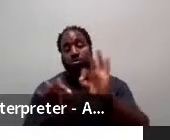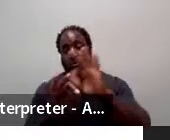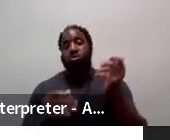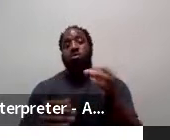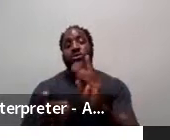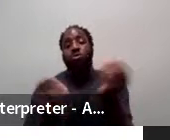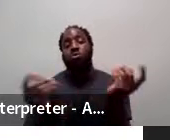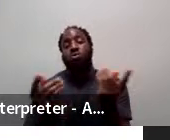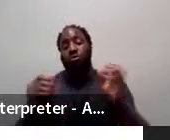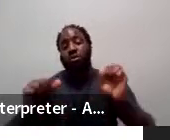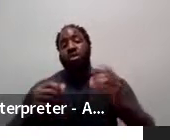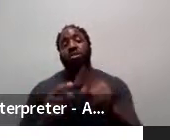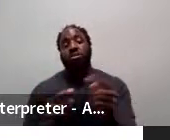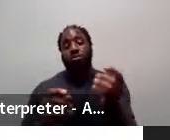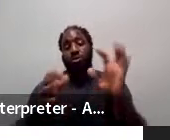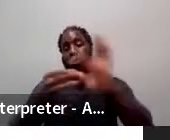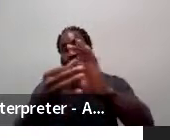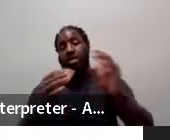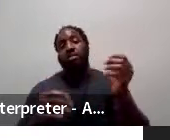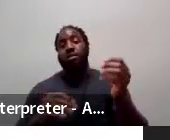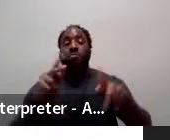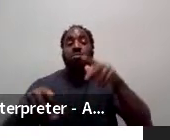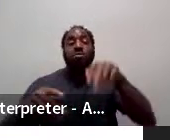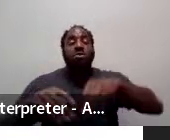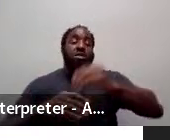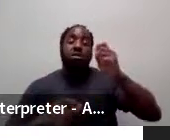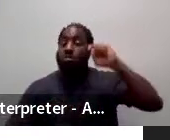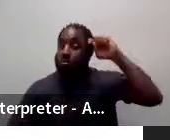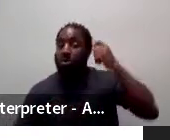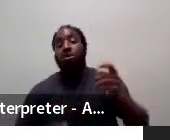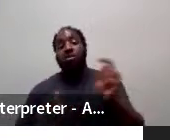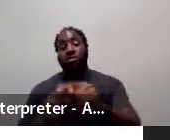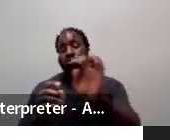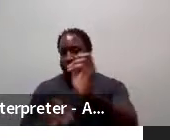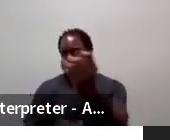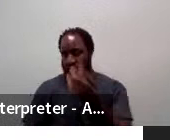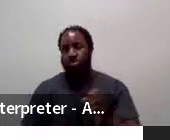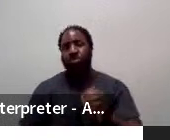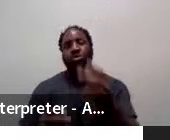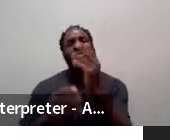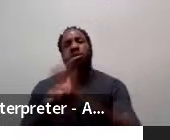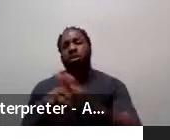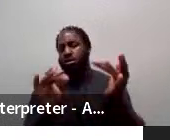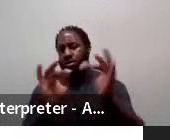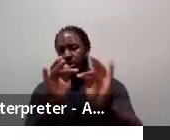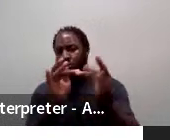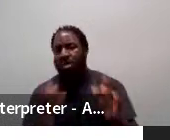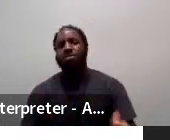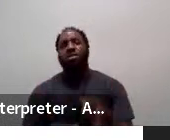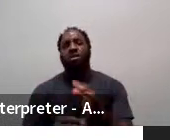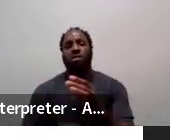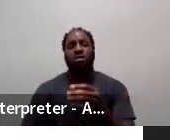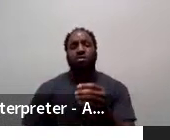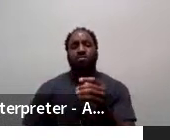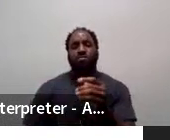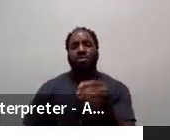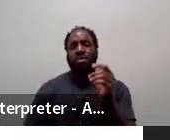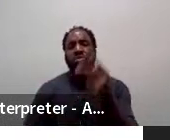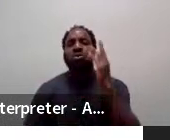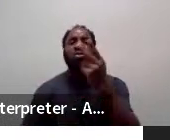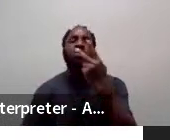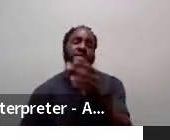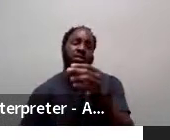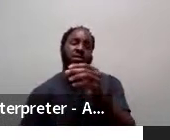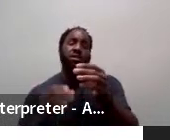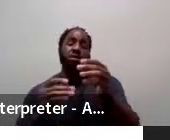connect Bronxites to them. And so this is what you'll see on the website. You'll see represented there. You would have seen in 2021 as well if